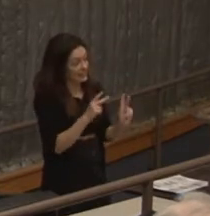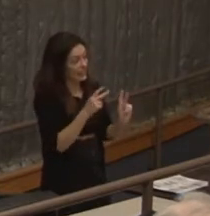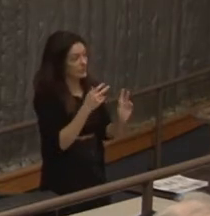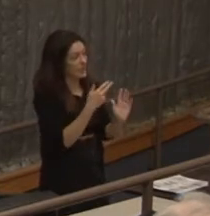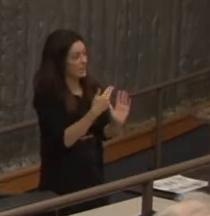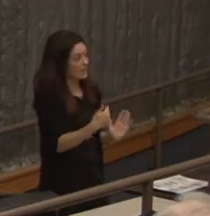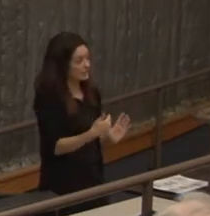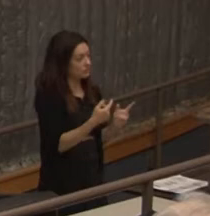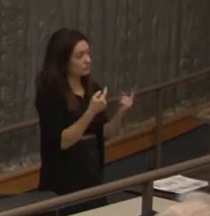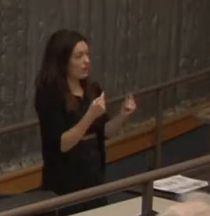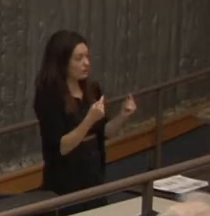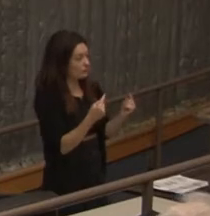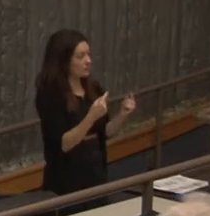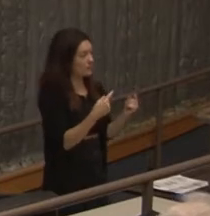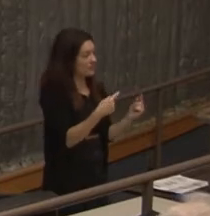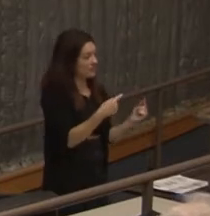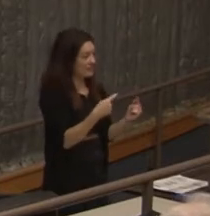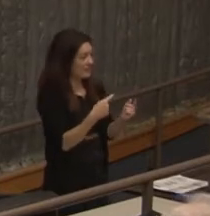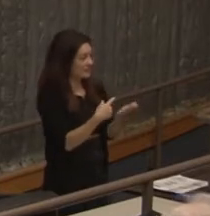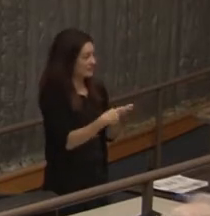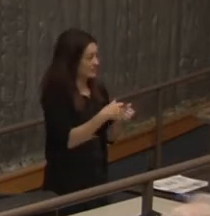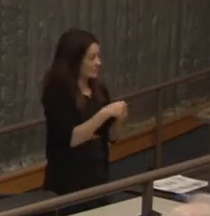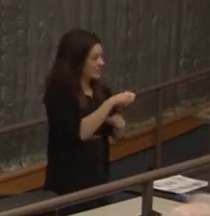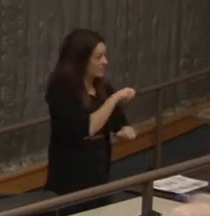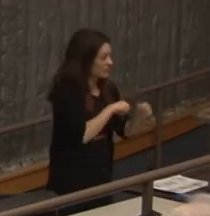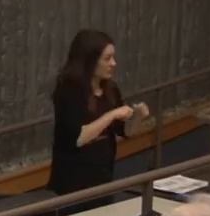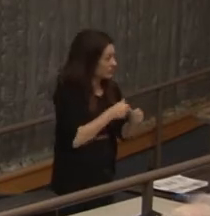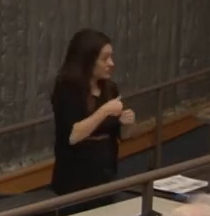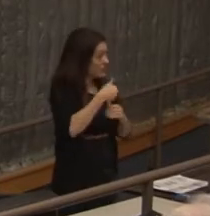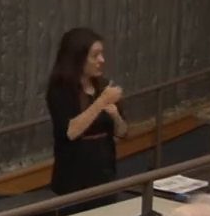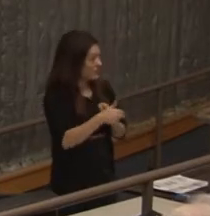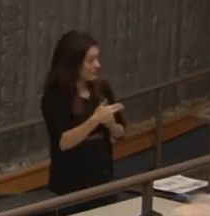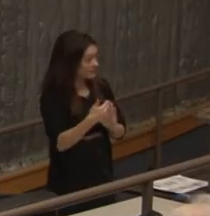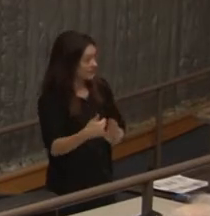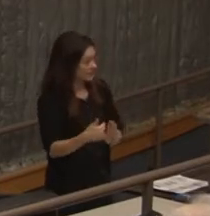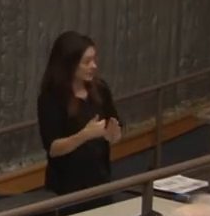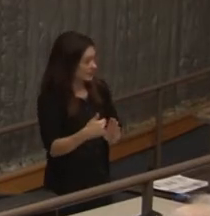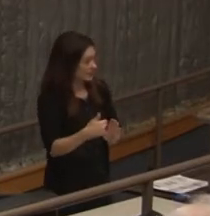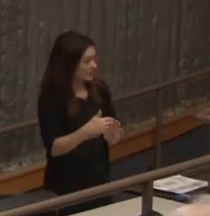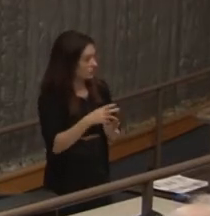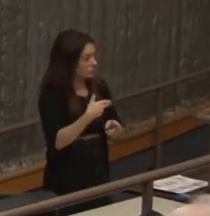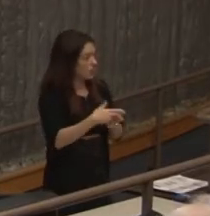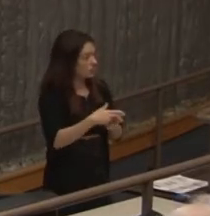dialogue with each other. If you look at the next painting, which is called Persistence,